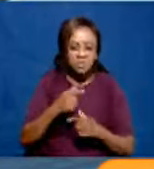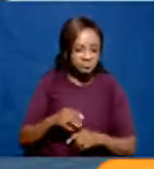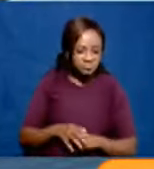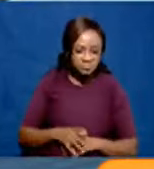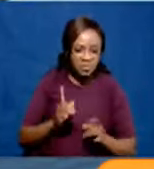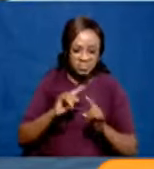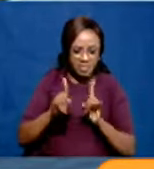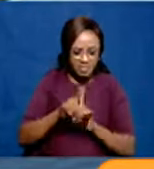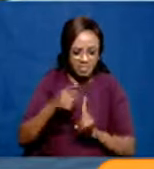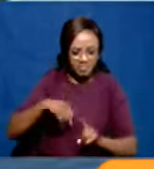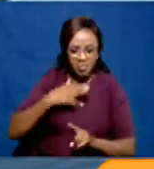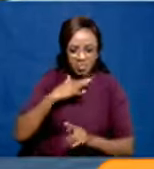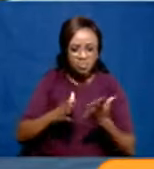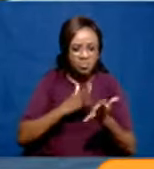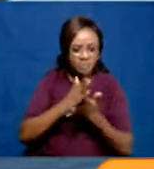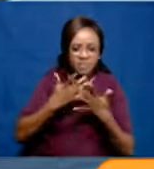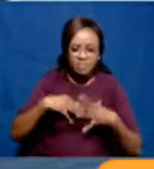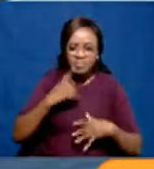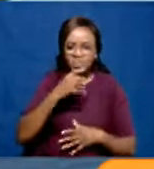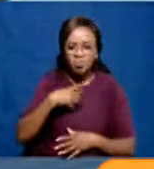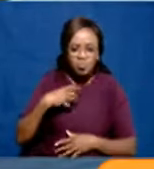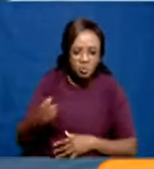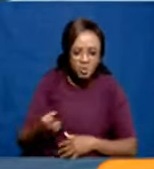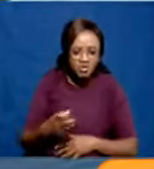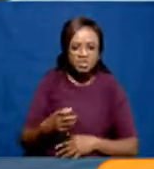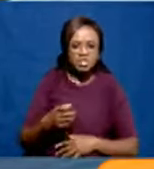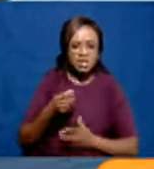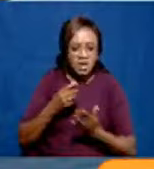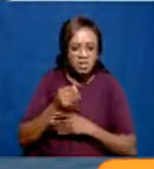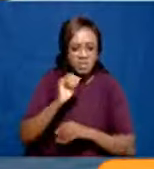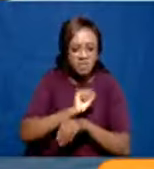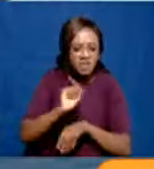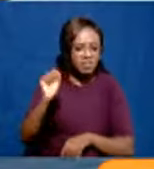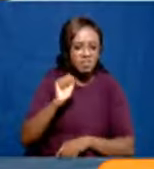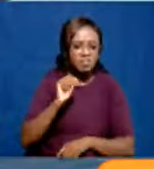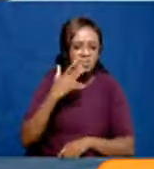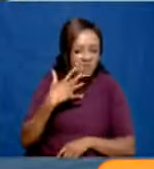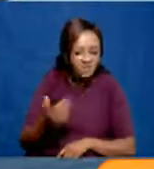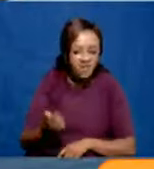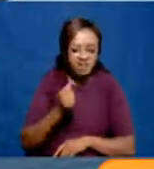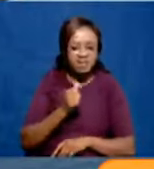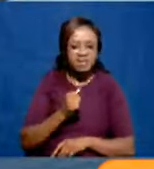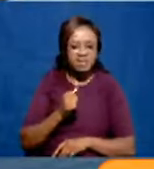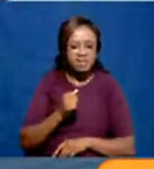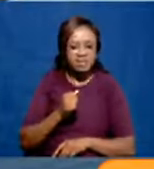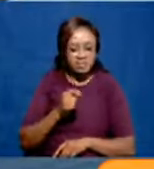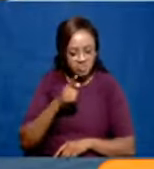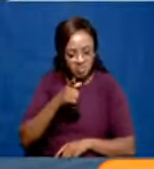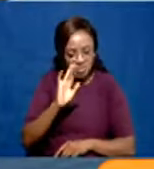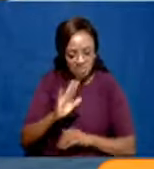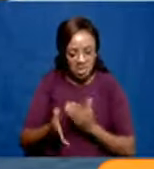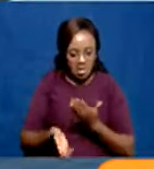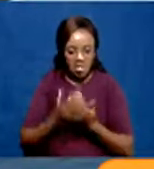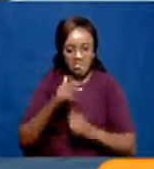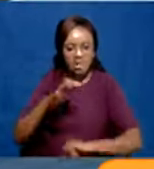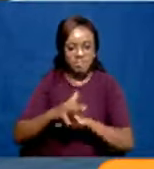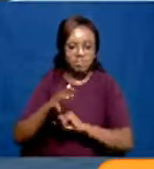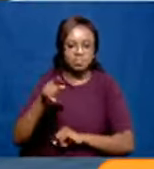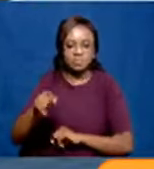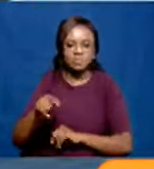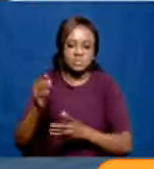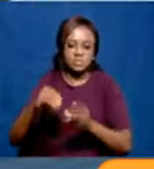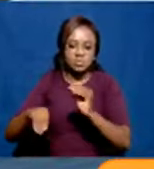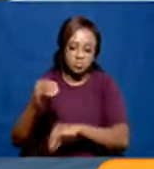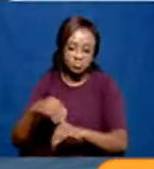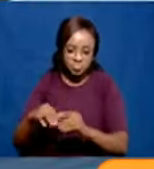people who are rich and are paying 500 bob are rich enough to give us more contribution. So that is what is going to bolster that kitty. So it is something that is going to be done once.